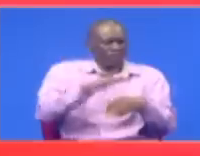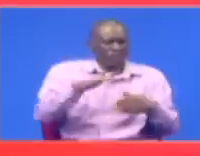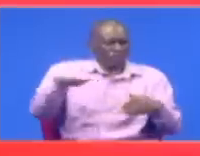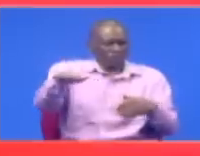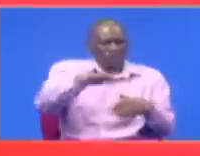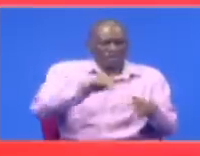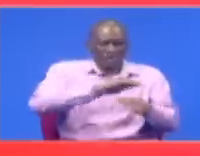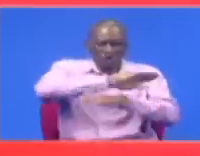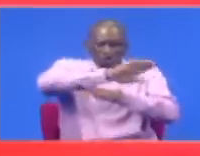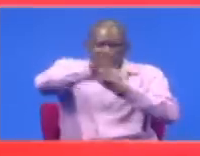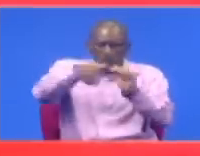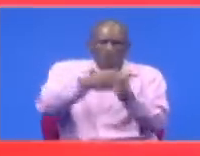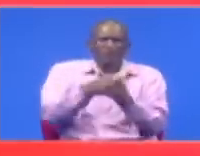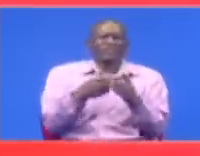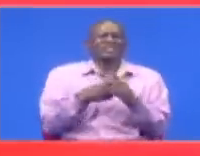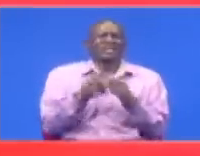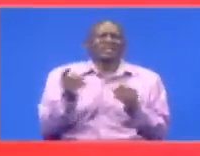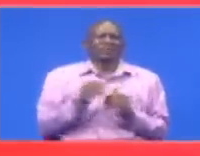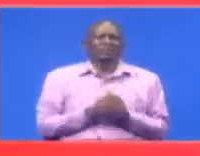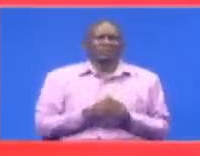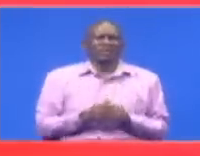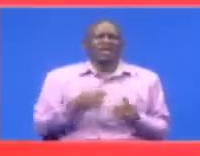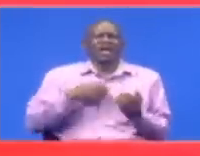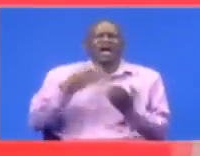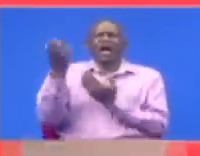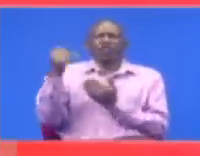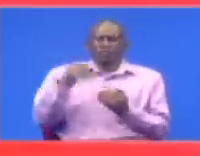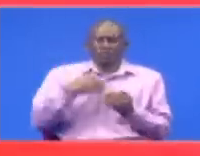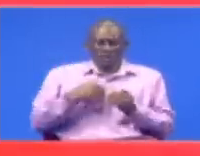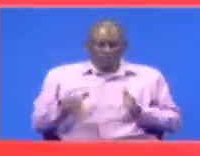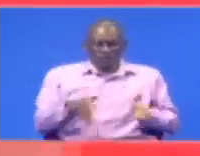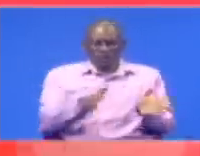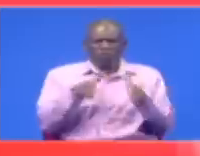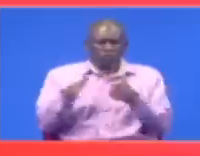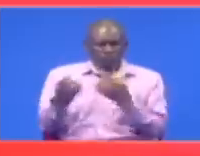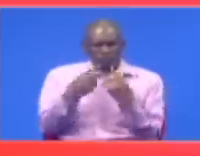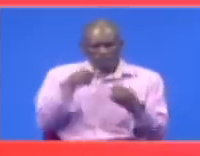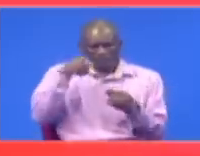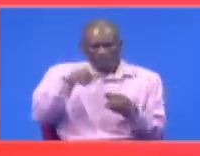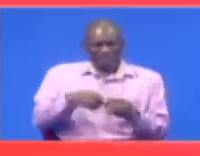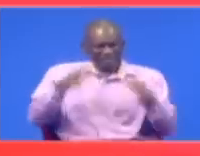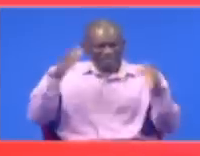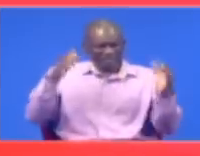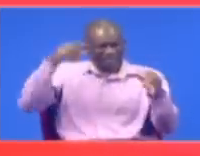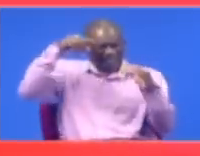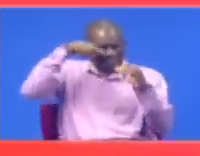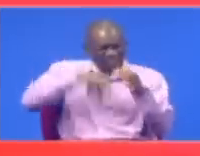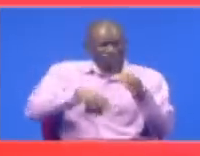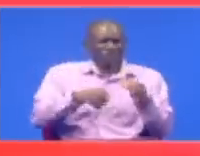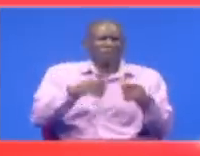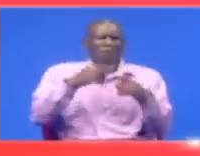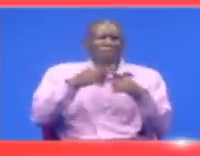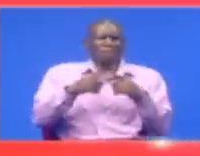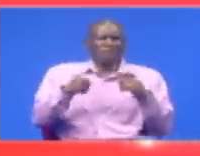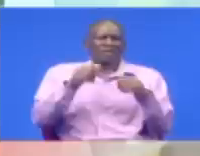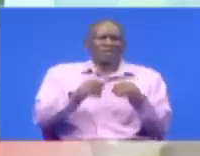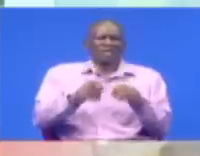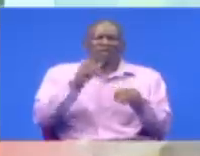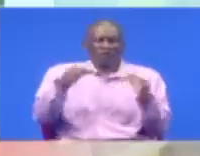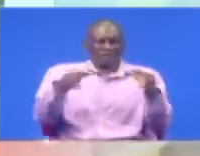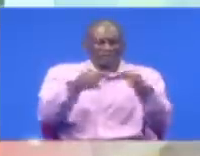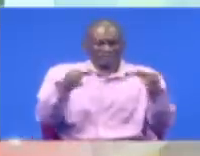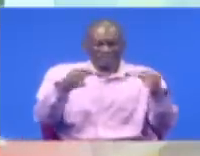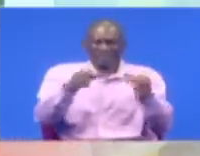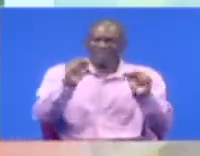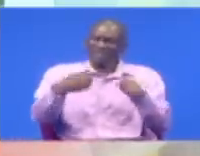all kick in. I hope we'll have an opportunity to discuss this in greater detail, but in one